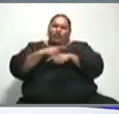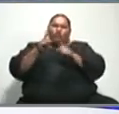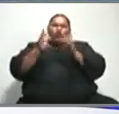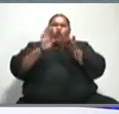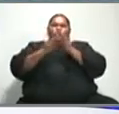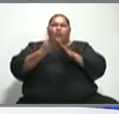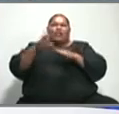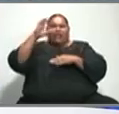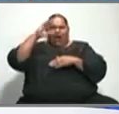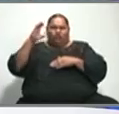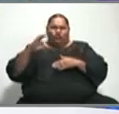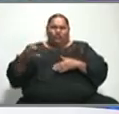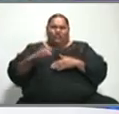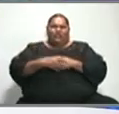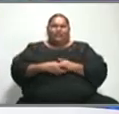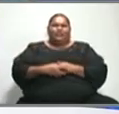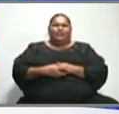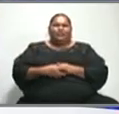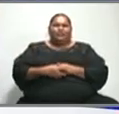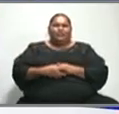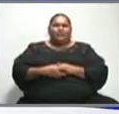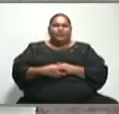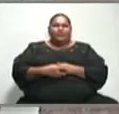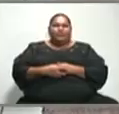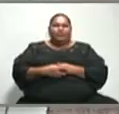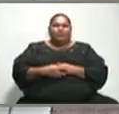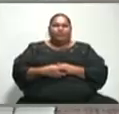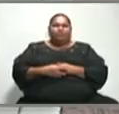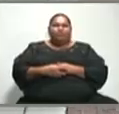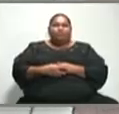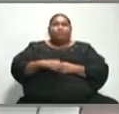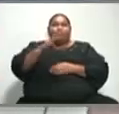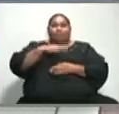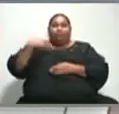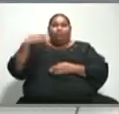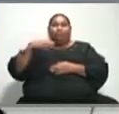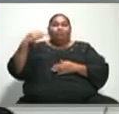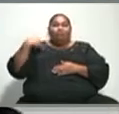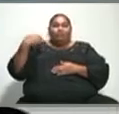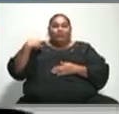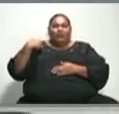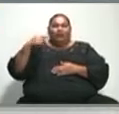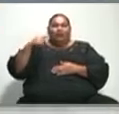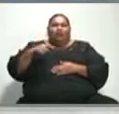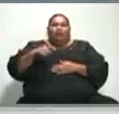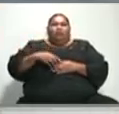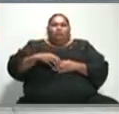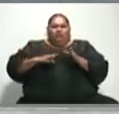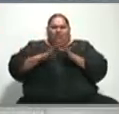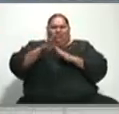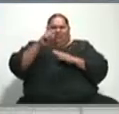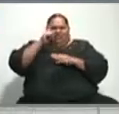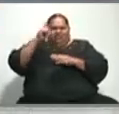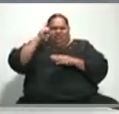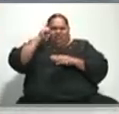the country. Chowali Rangoneliwa with this story. The Ministry of Health received a major boost yesterday,